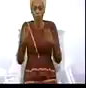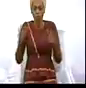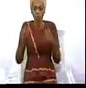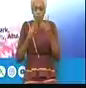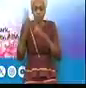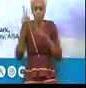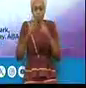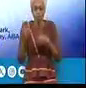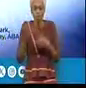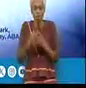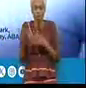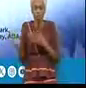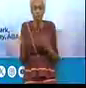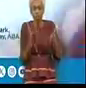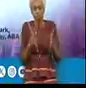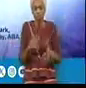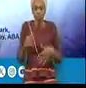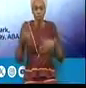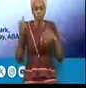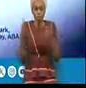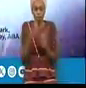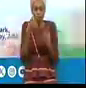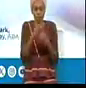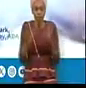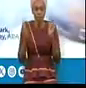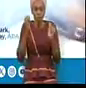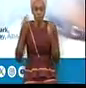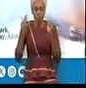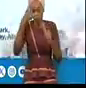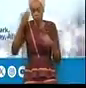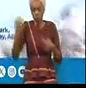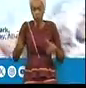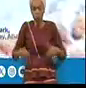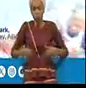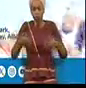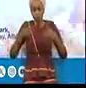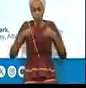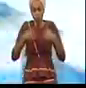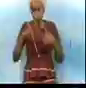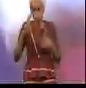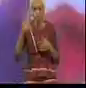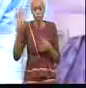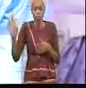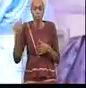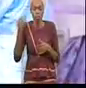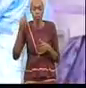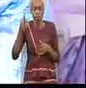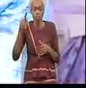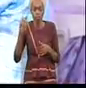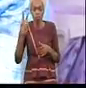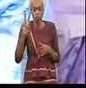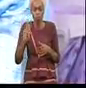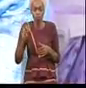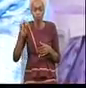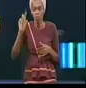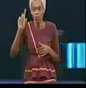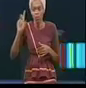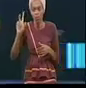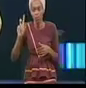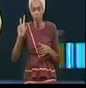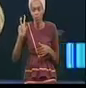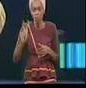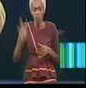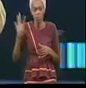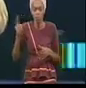Presenting the Impact Academy for Youths on the 27th of April 2024. A minister called to